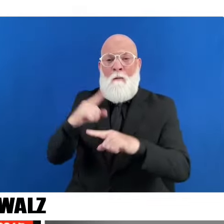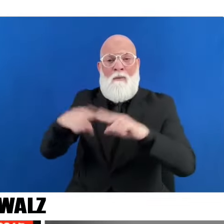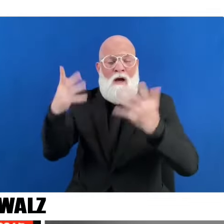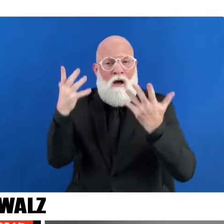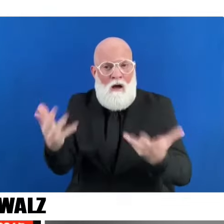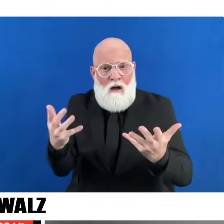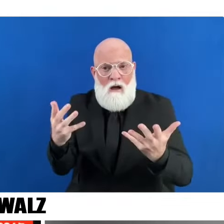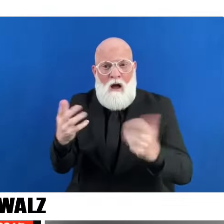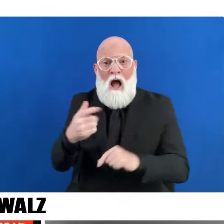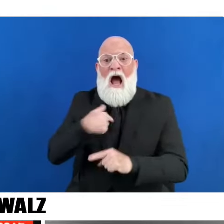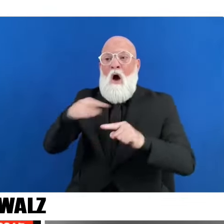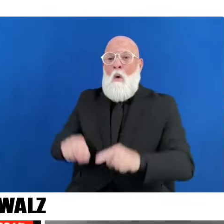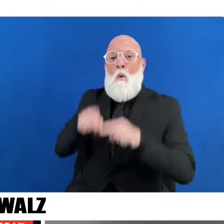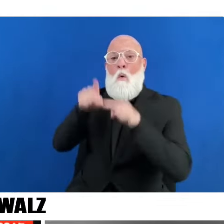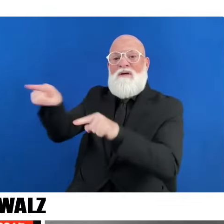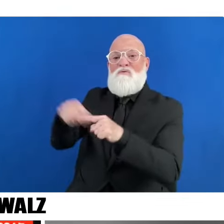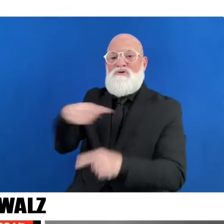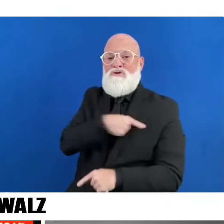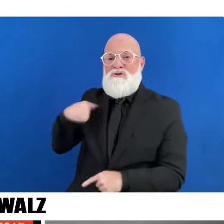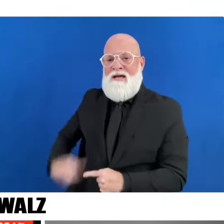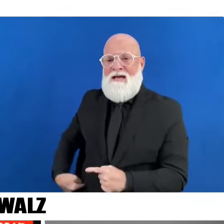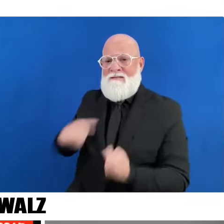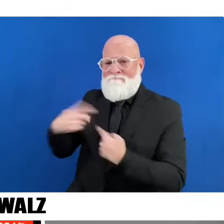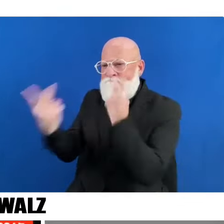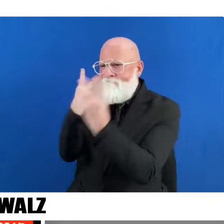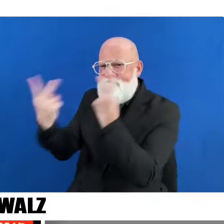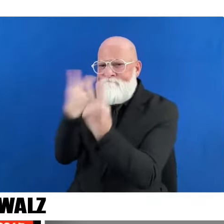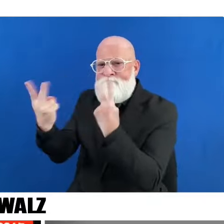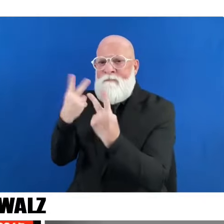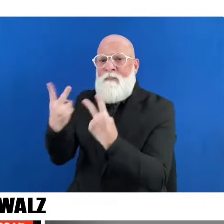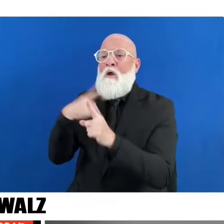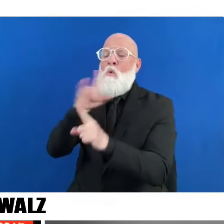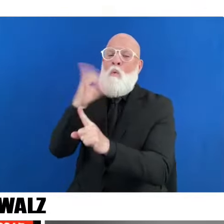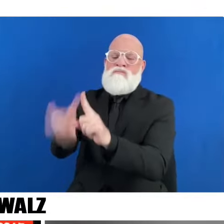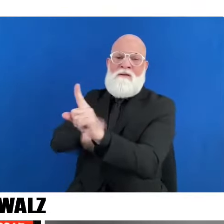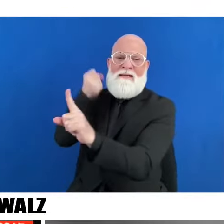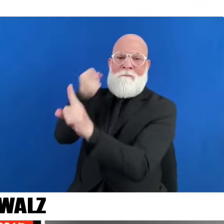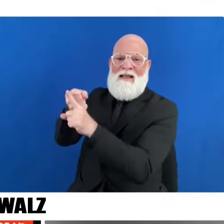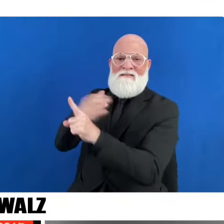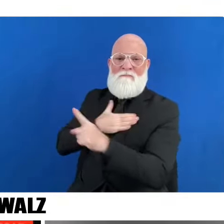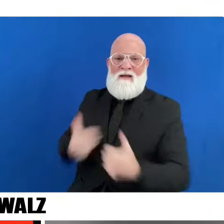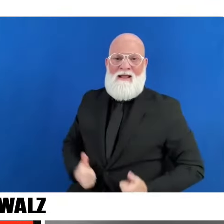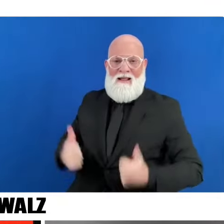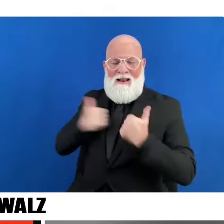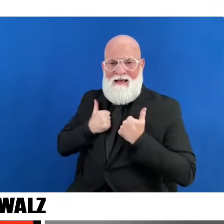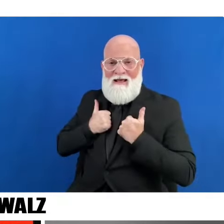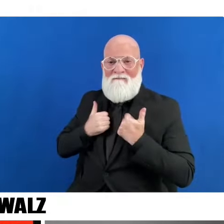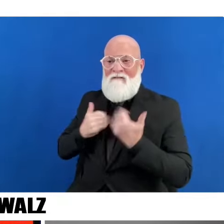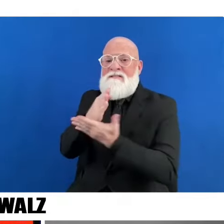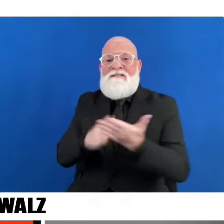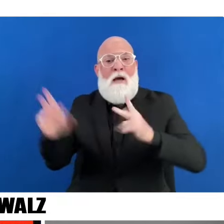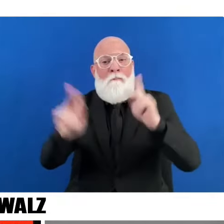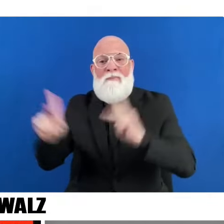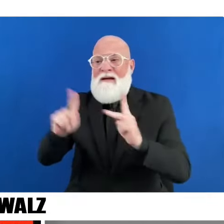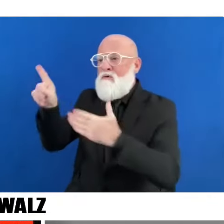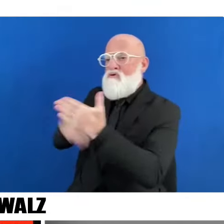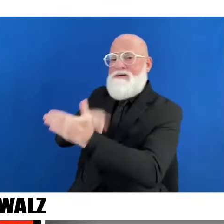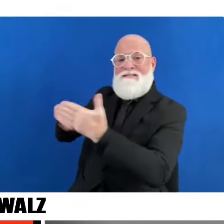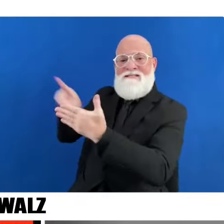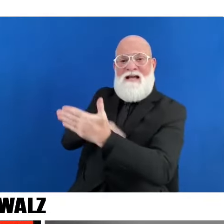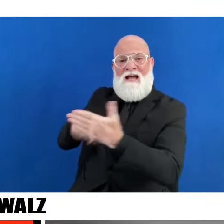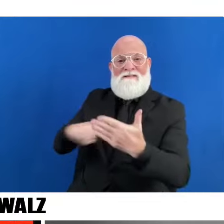the difference it made in my life, I learned a lot about China. I hear the critiques of this. I would make the case that Donald Trump should have come on one of those trips with us.